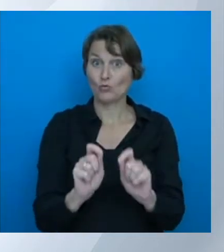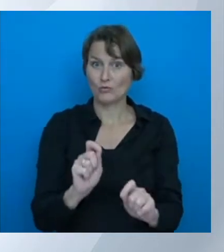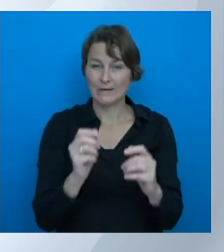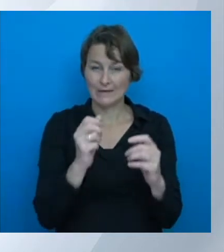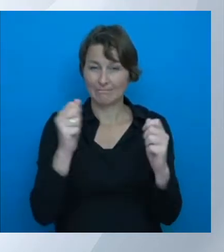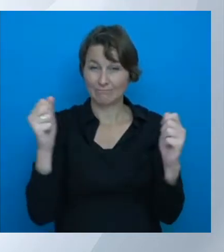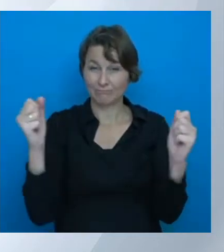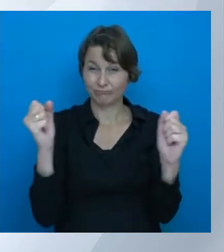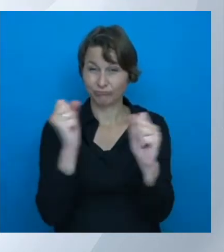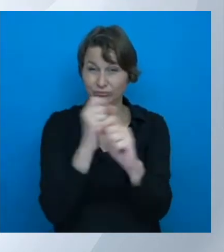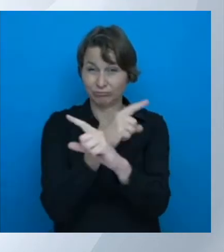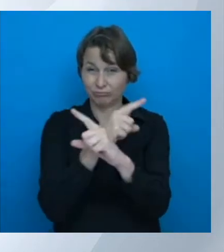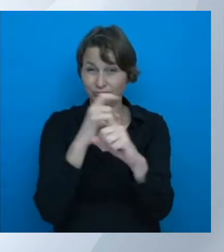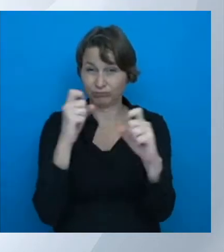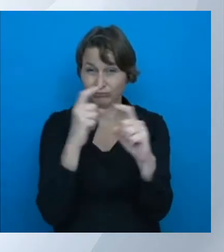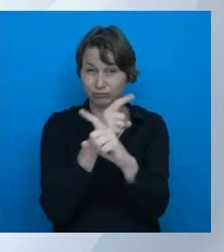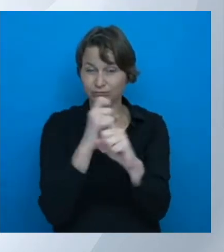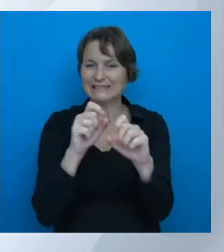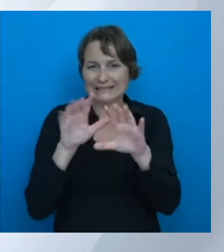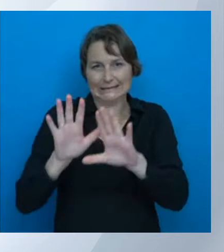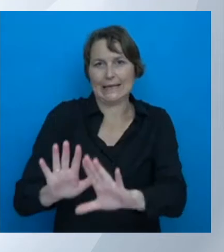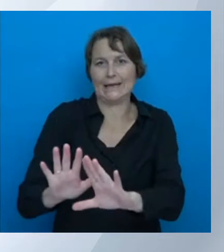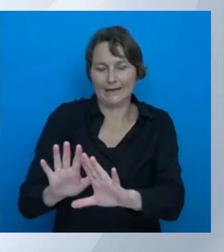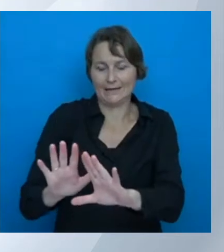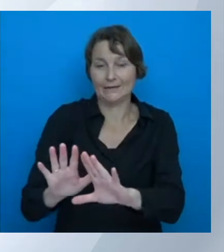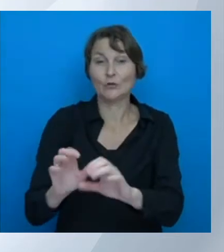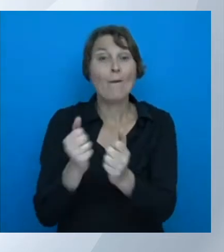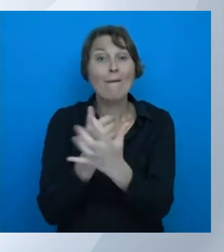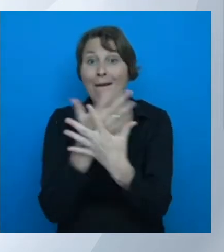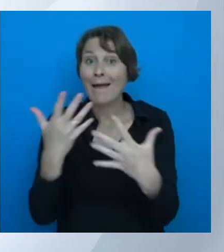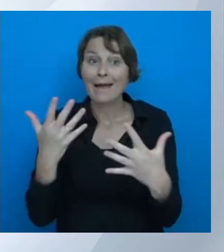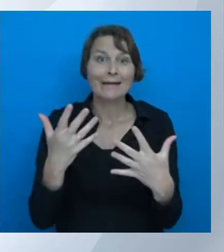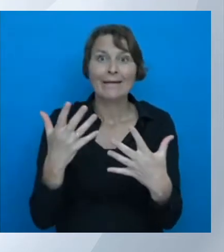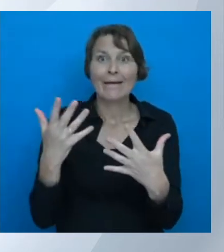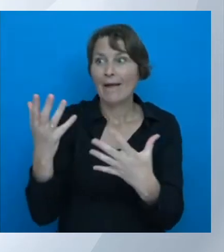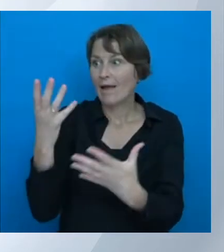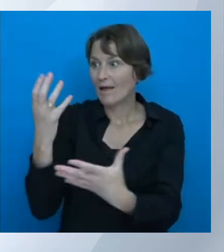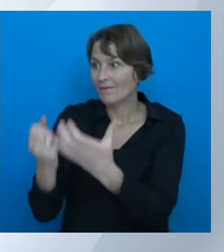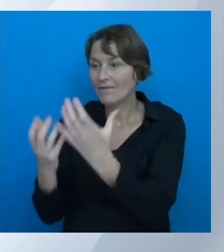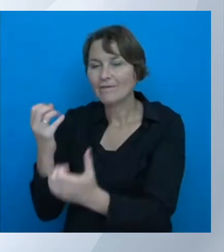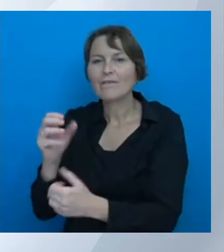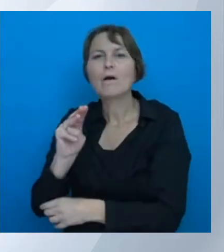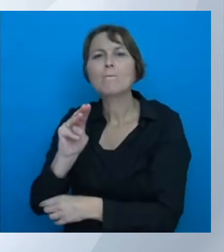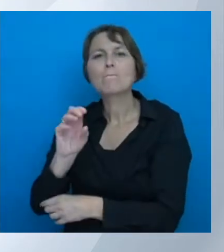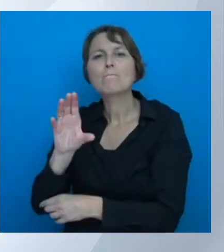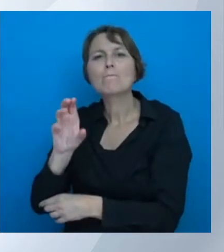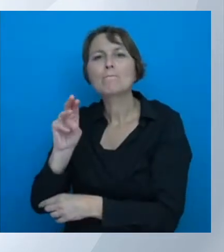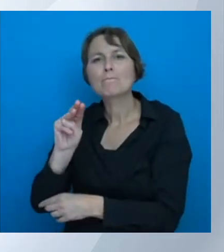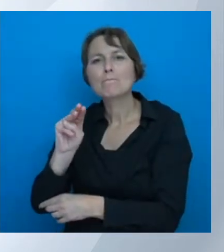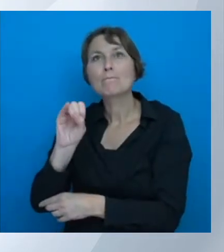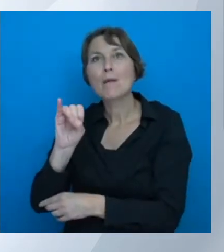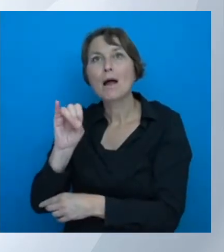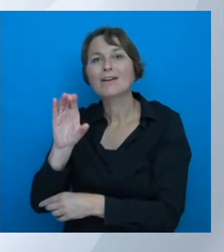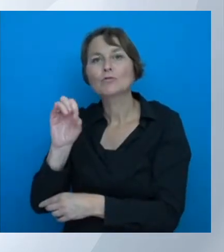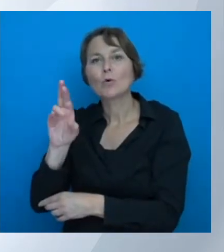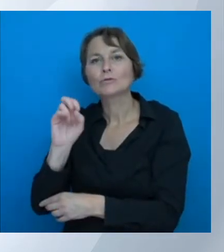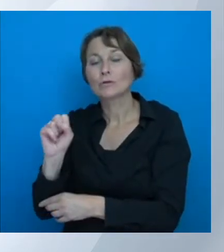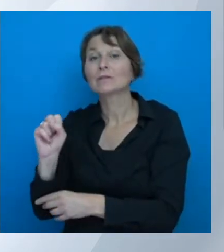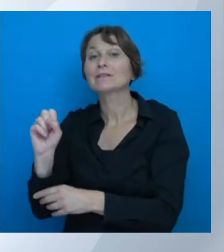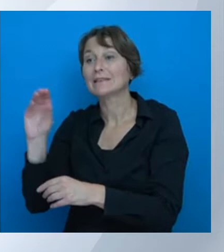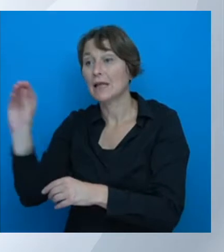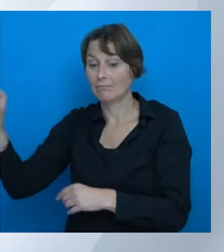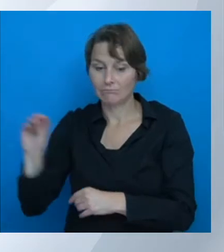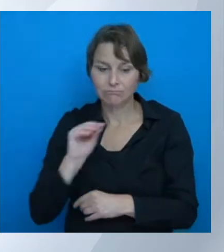running successfully today on microservices, many of them actually are transited from layered architecture to the microservices architecture.